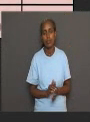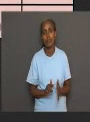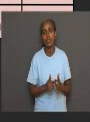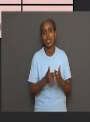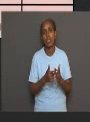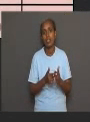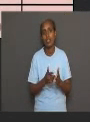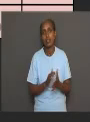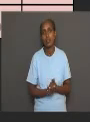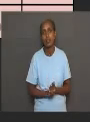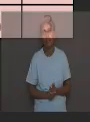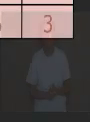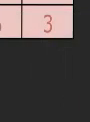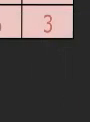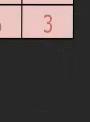Begin.